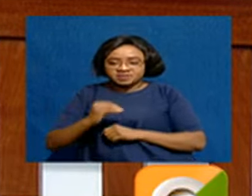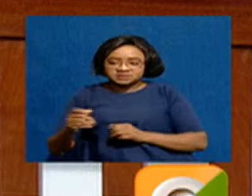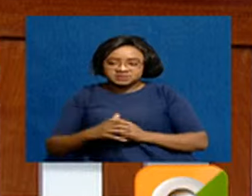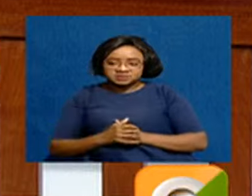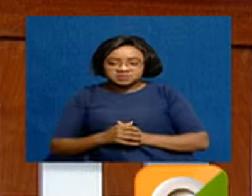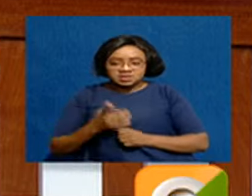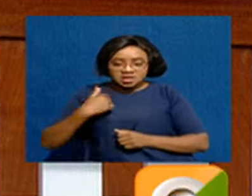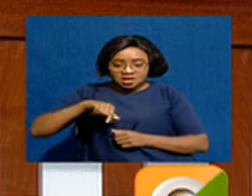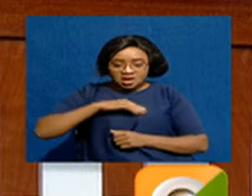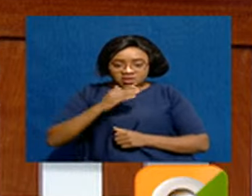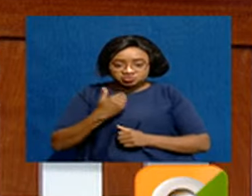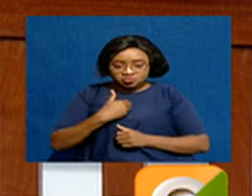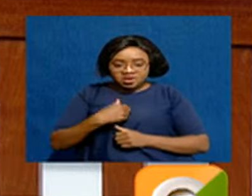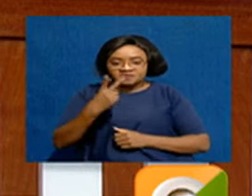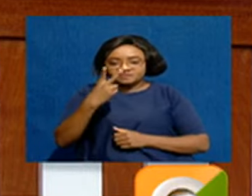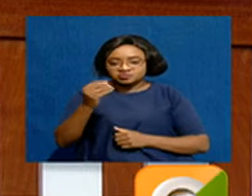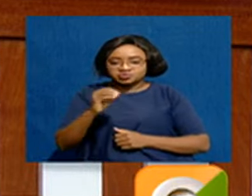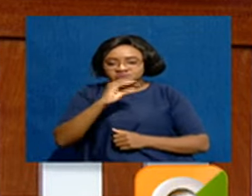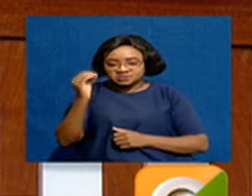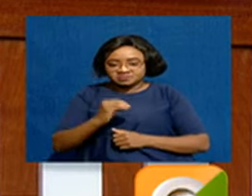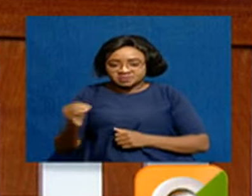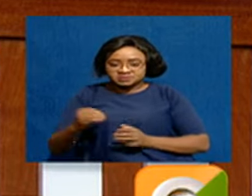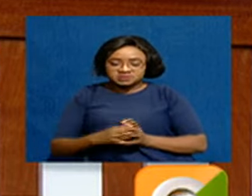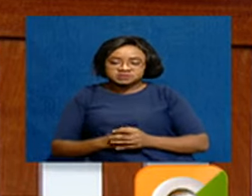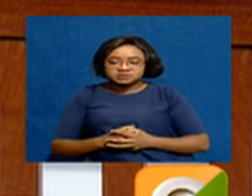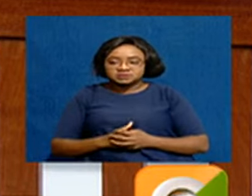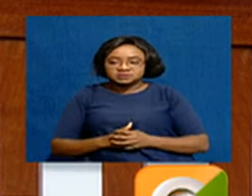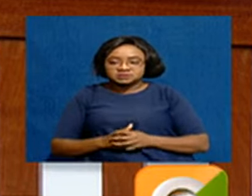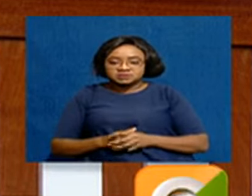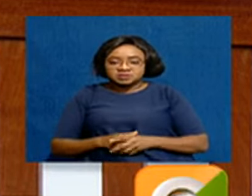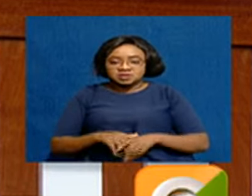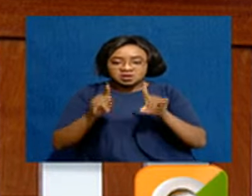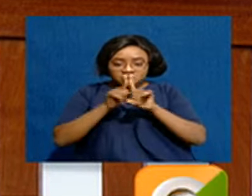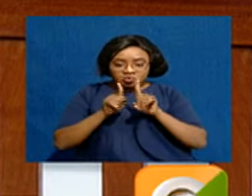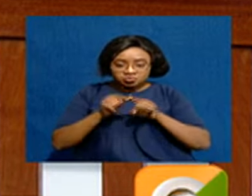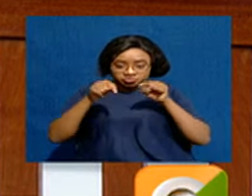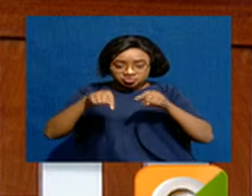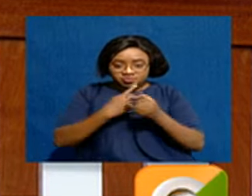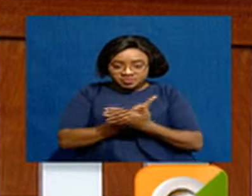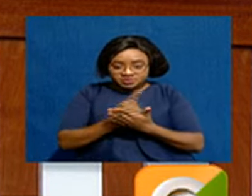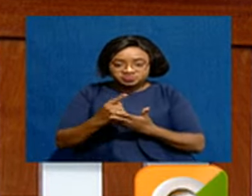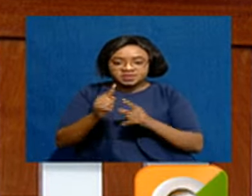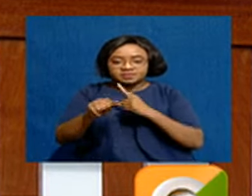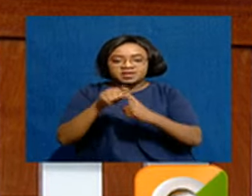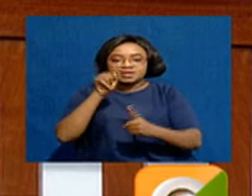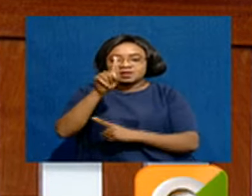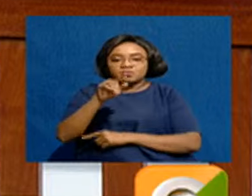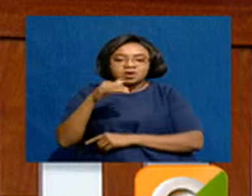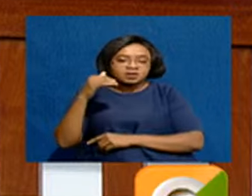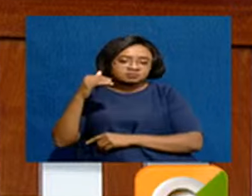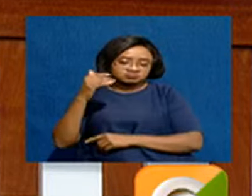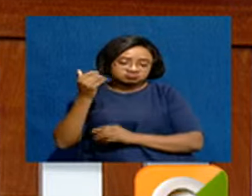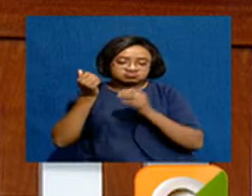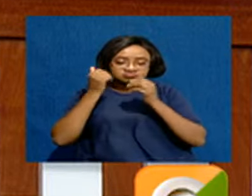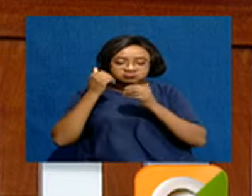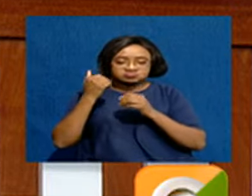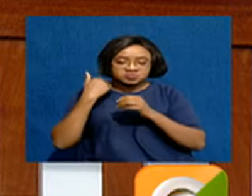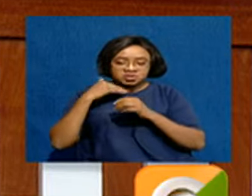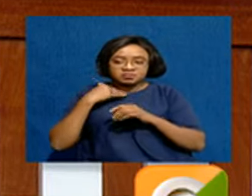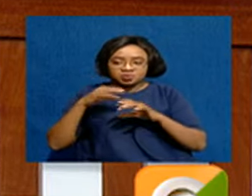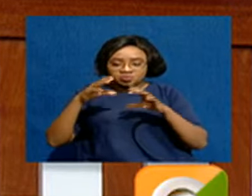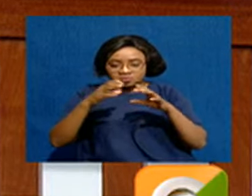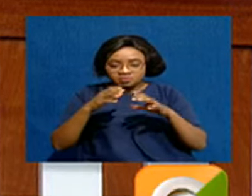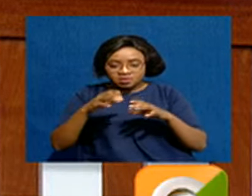about 20%. This week, they killed one of our soldiers. And they will pay